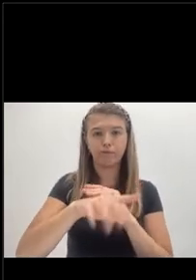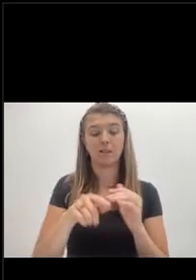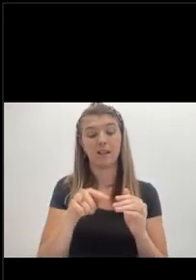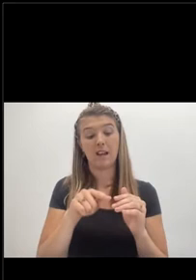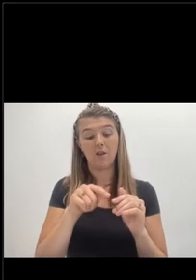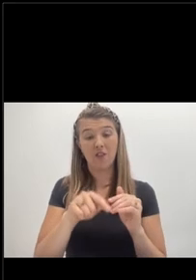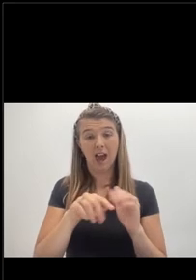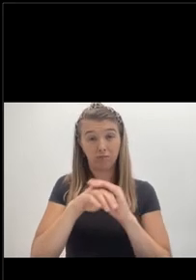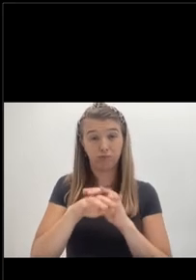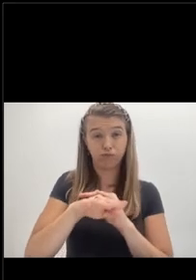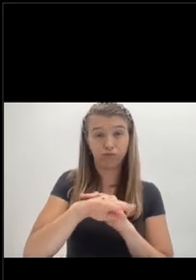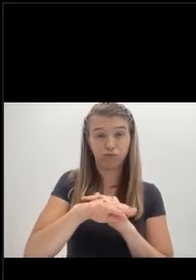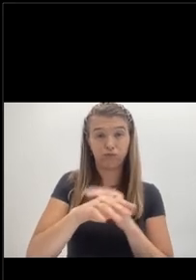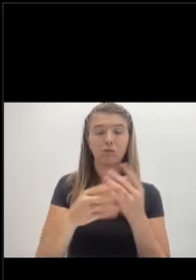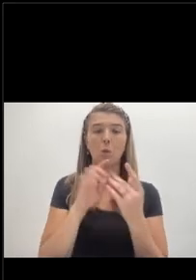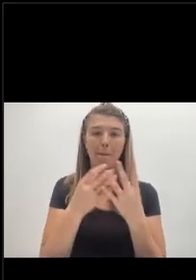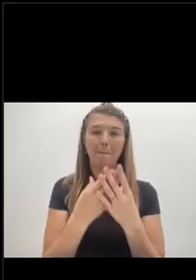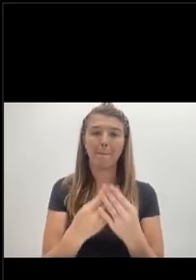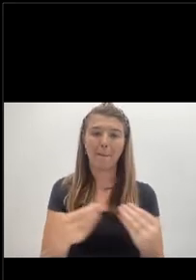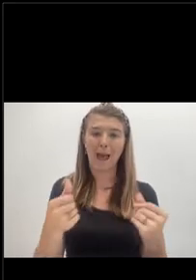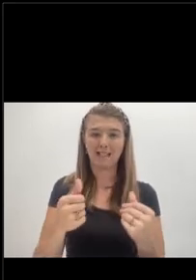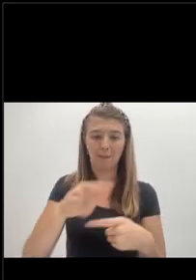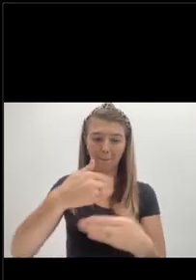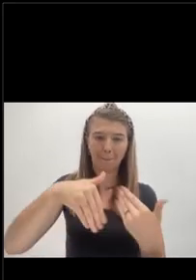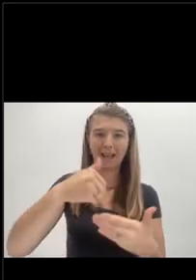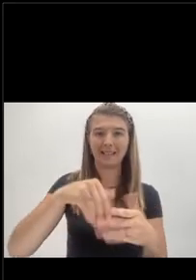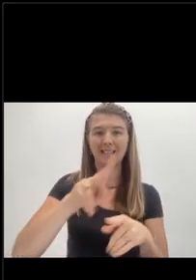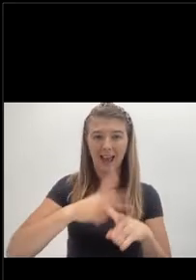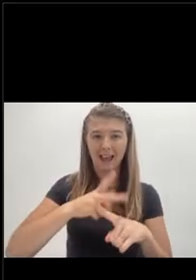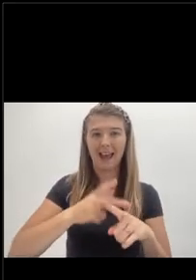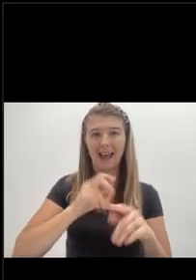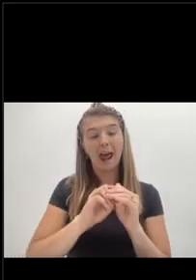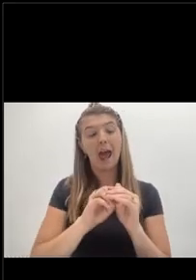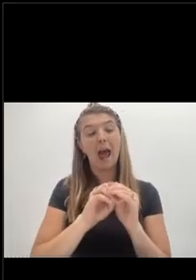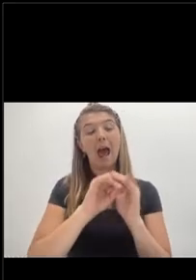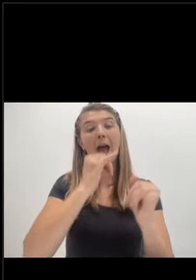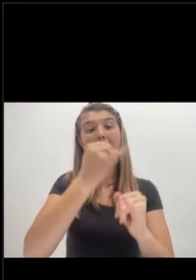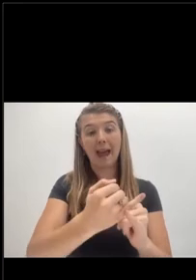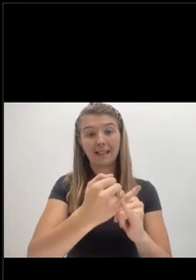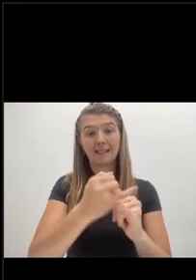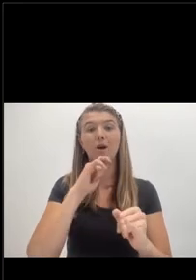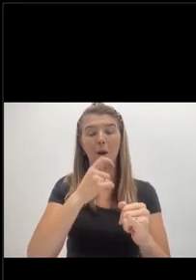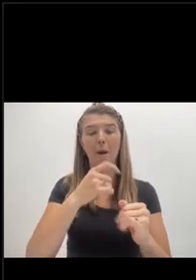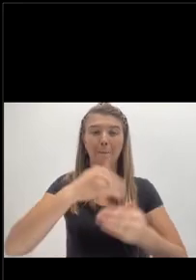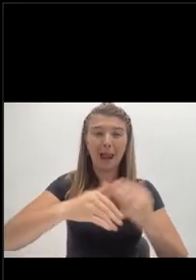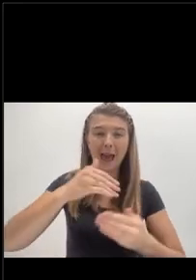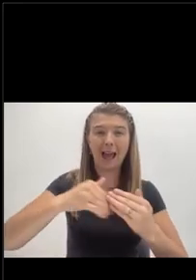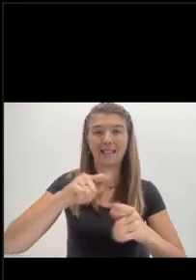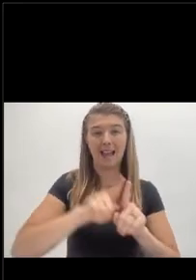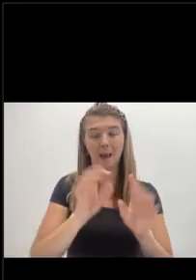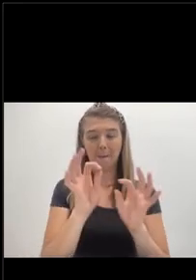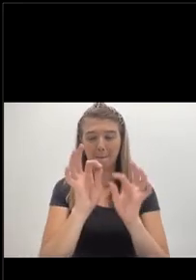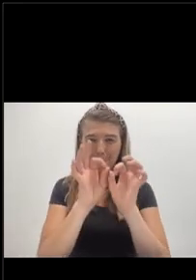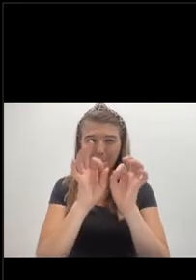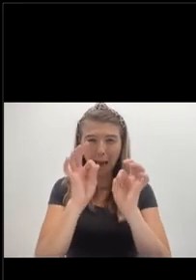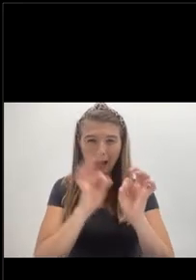mixed within the flights of the extruder. And at the outlet, again, these finished pellets are blended once more. This is everything we can do, really.